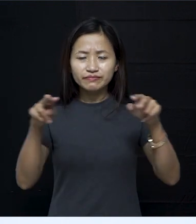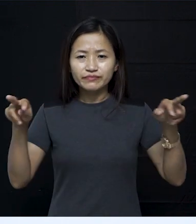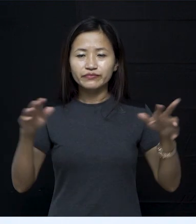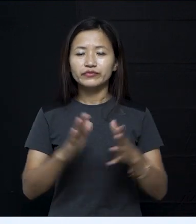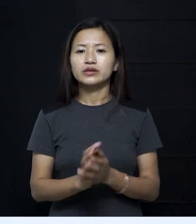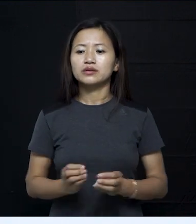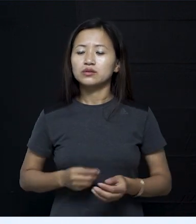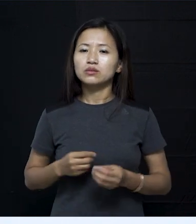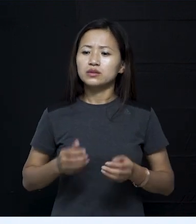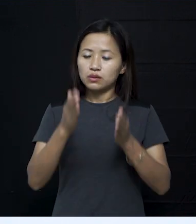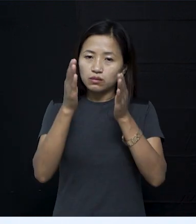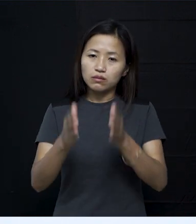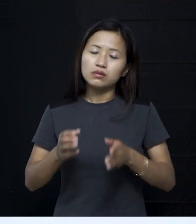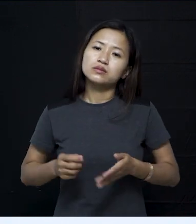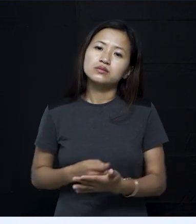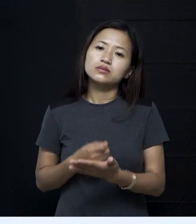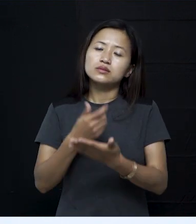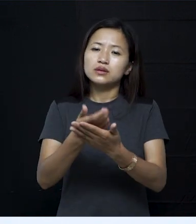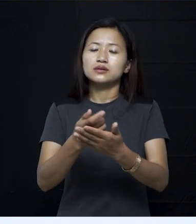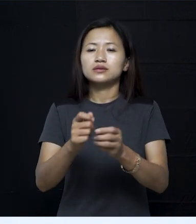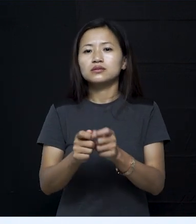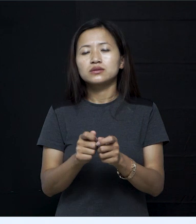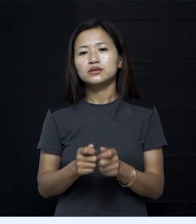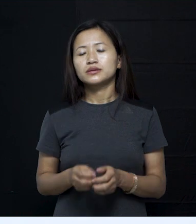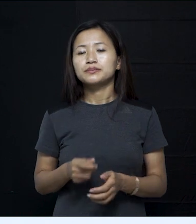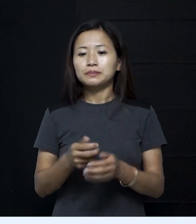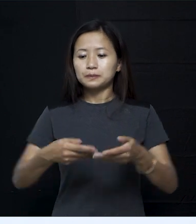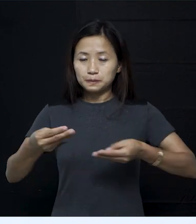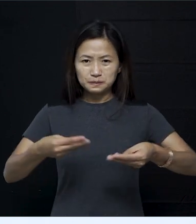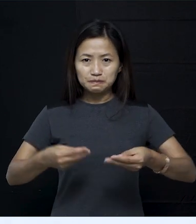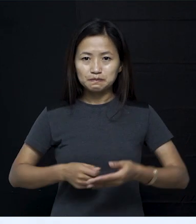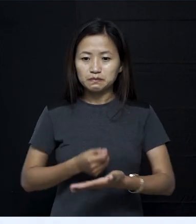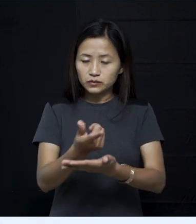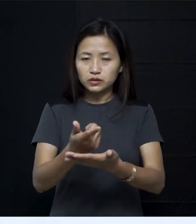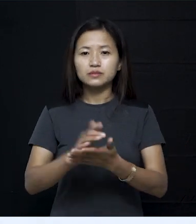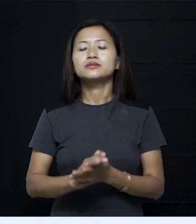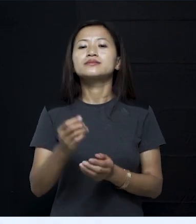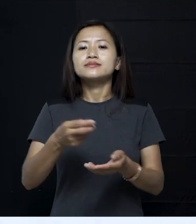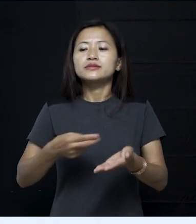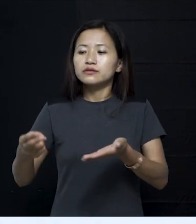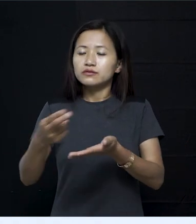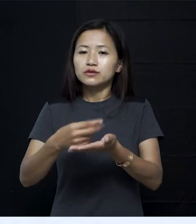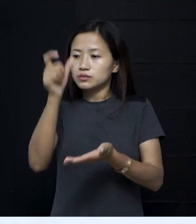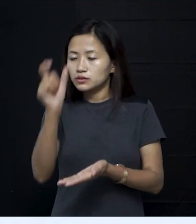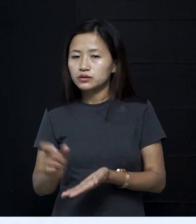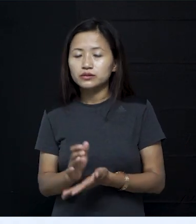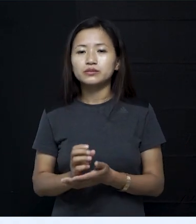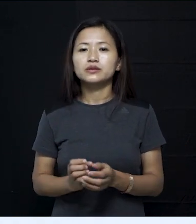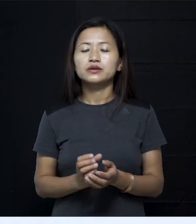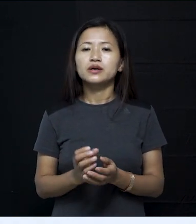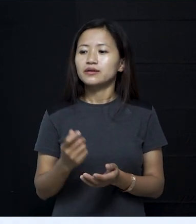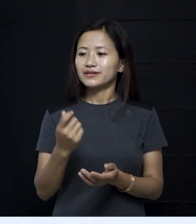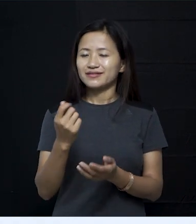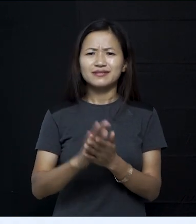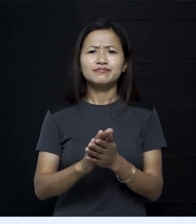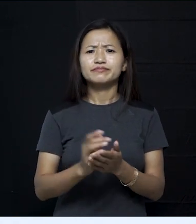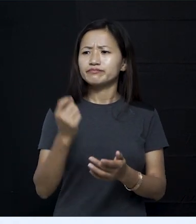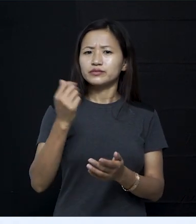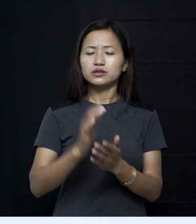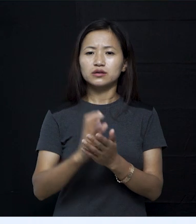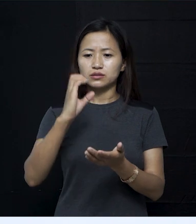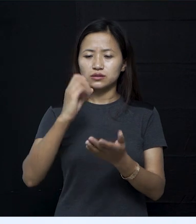for themselves, that is for their own family. Okay, and here in this type of farming, what the farmers usually grow